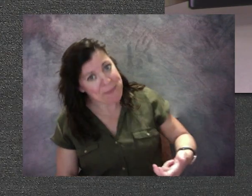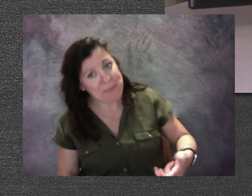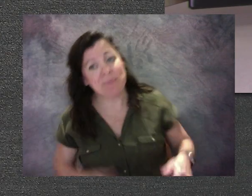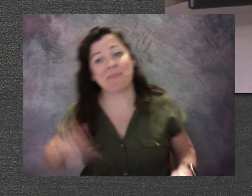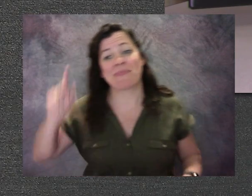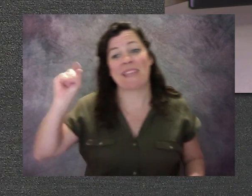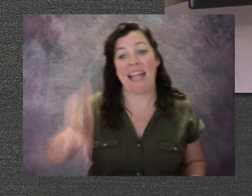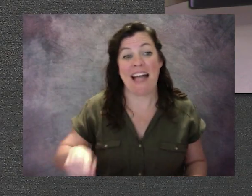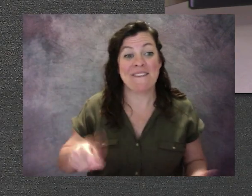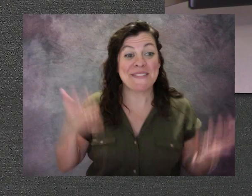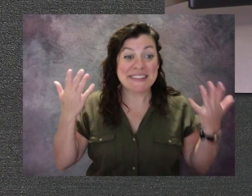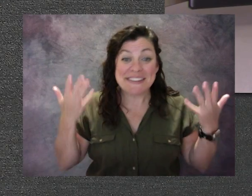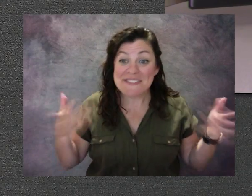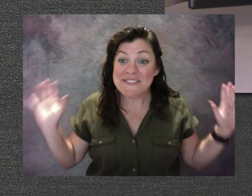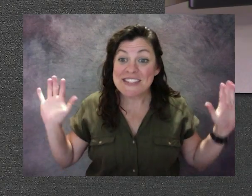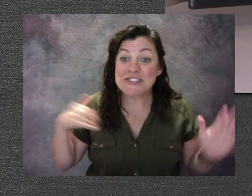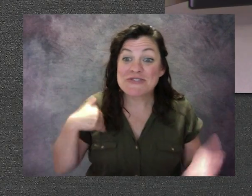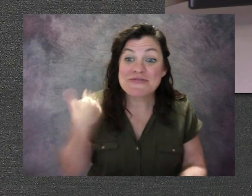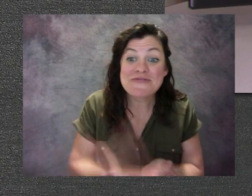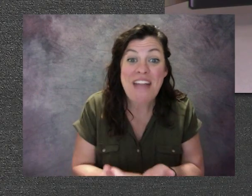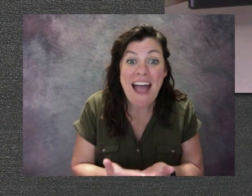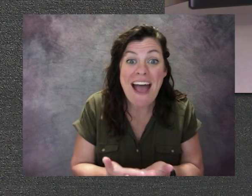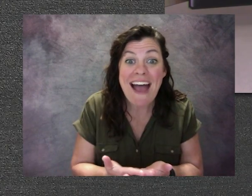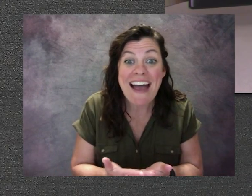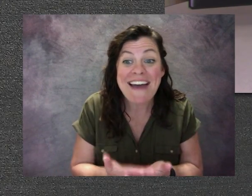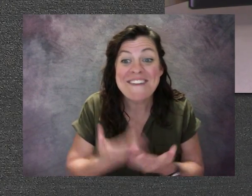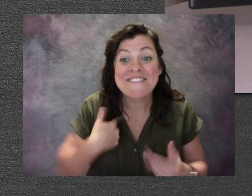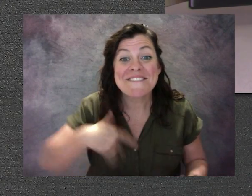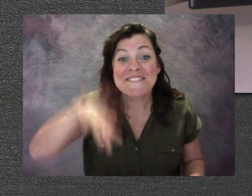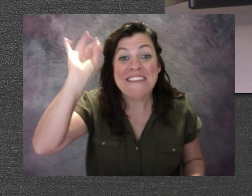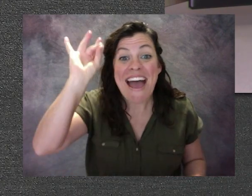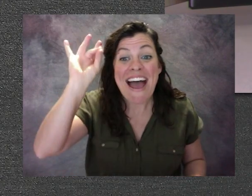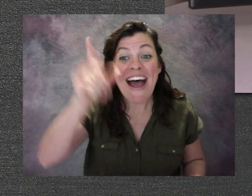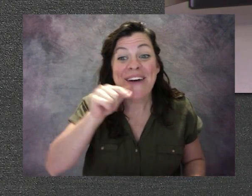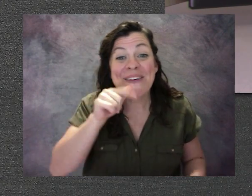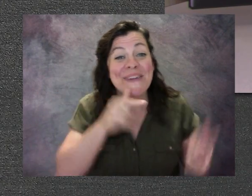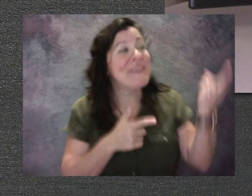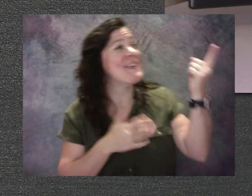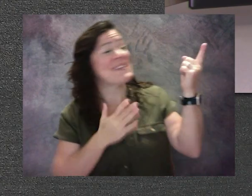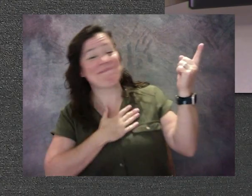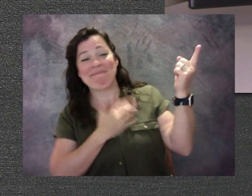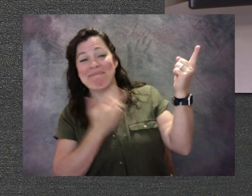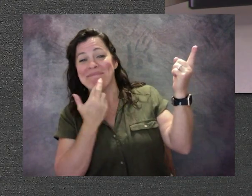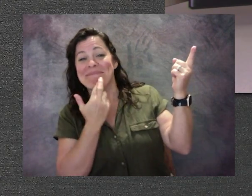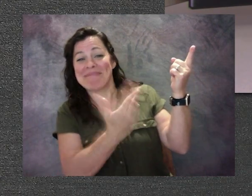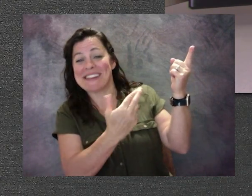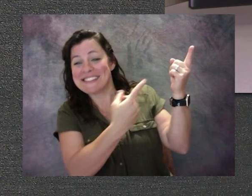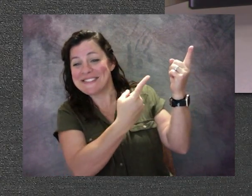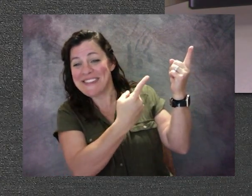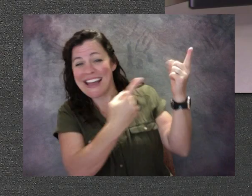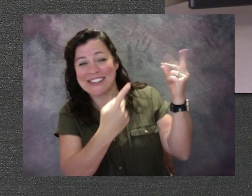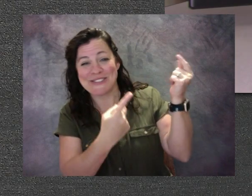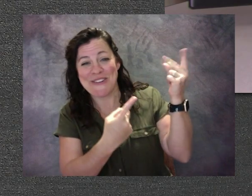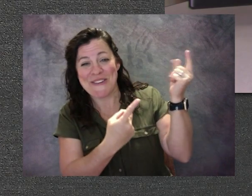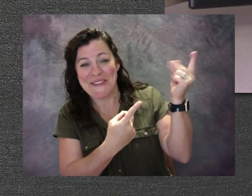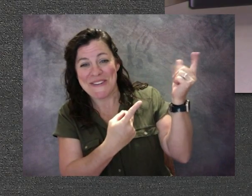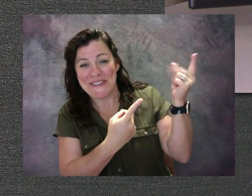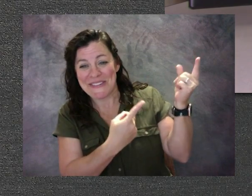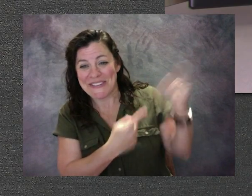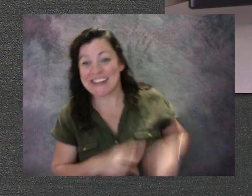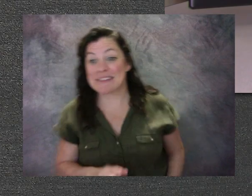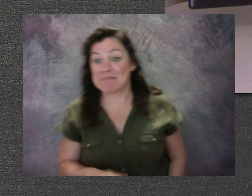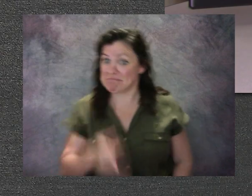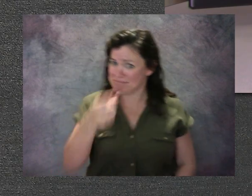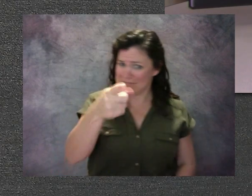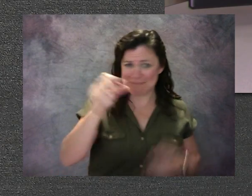bottom, who did we find? We found our good friend, the dog. You can go ahead and